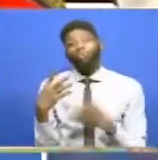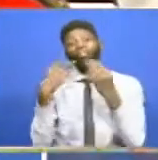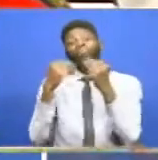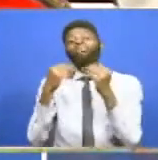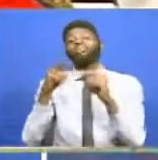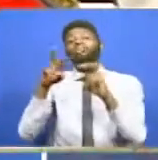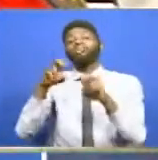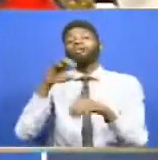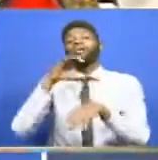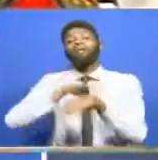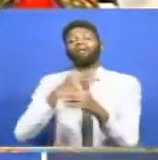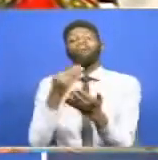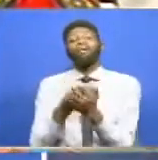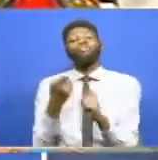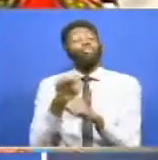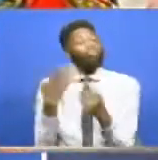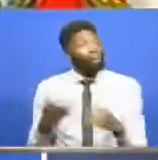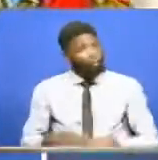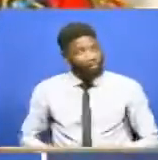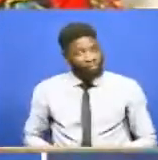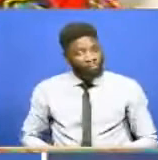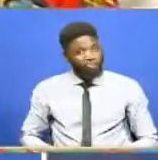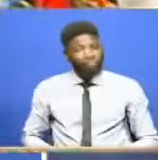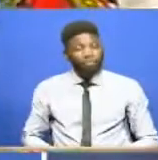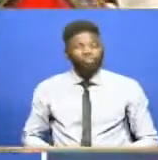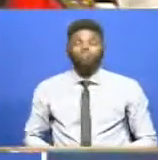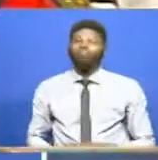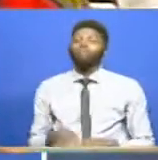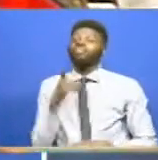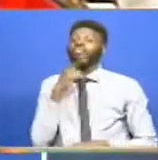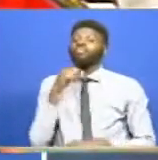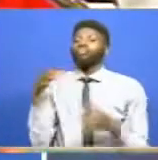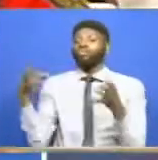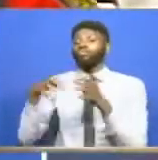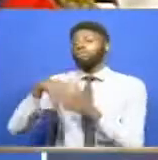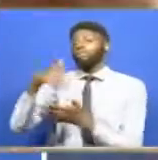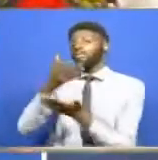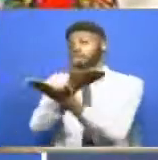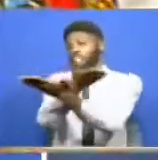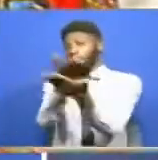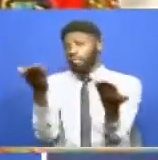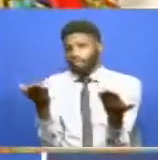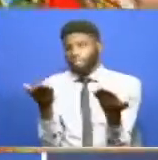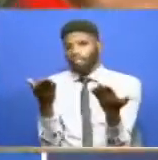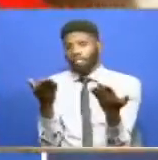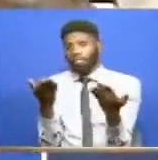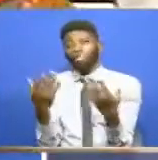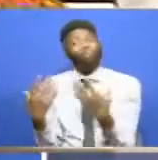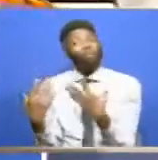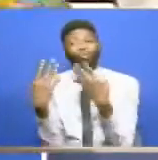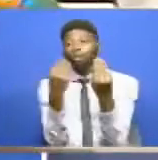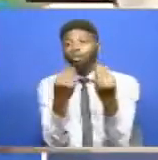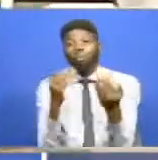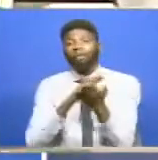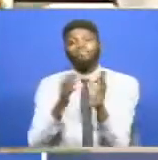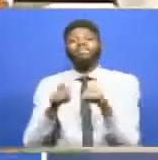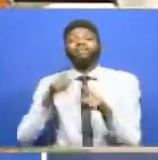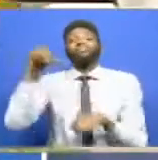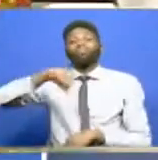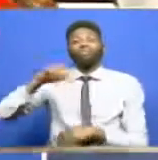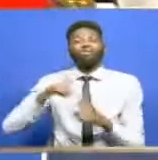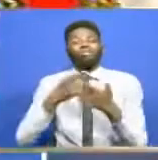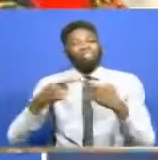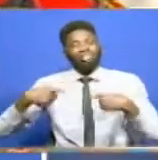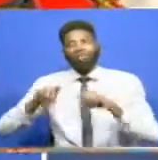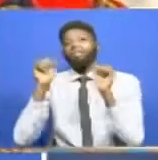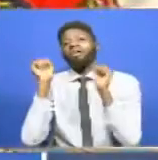that? It's probably from the men who are out there. Mm-hmm. You'll go selling yourself so that you're able to put food on